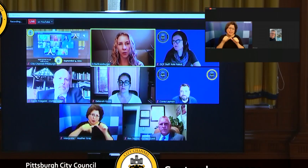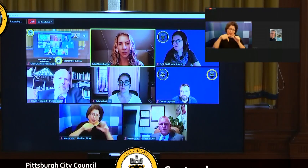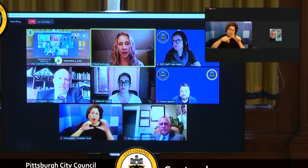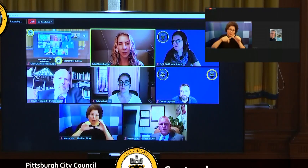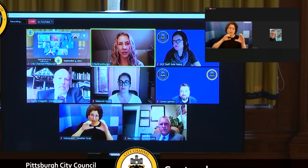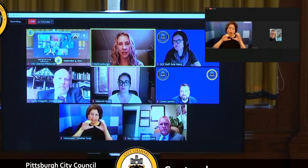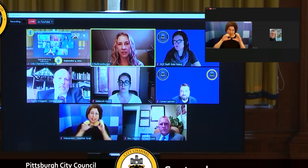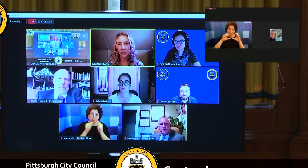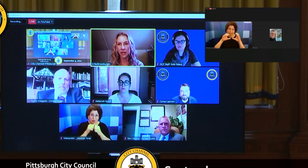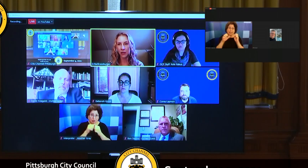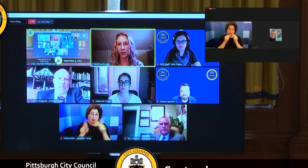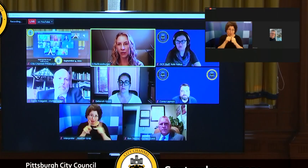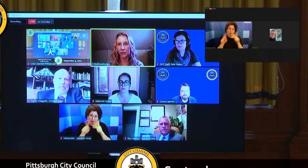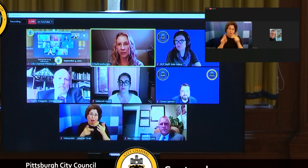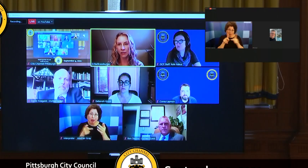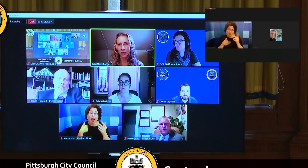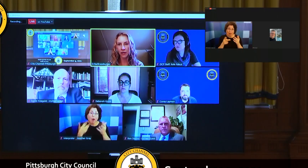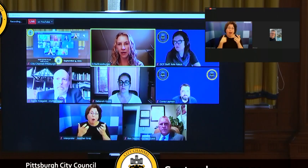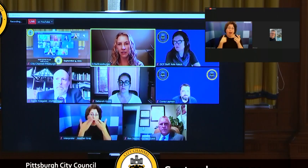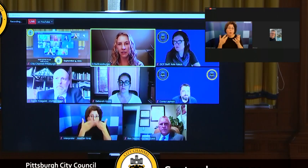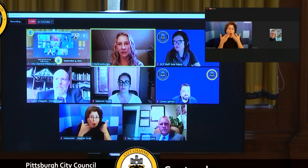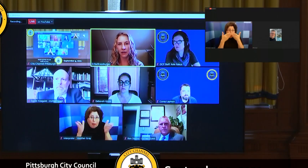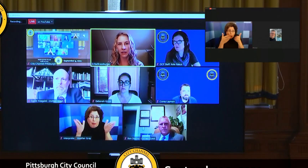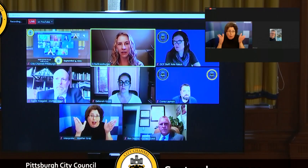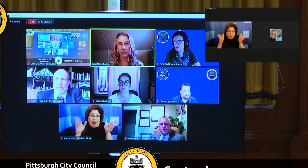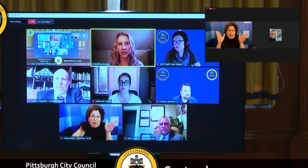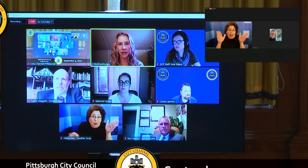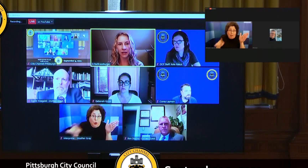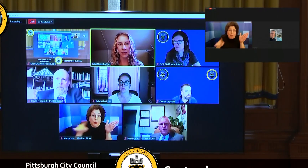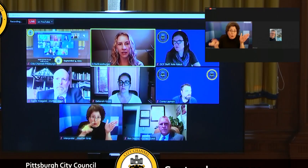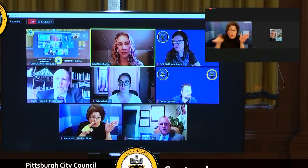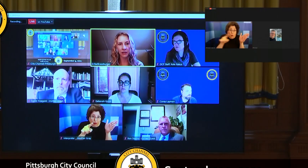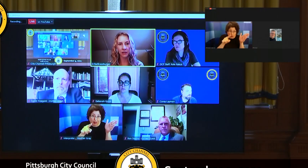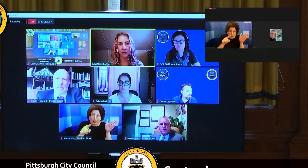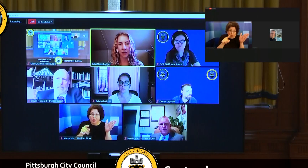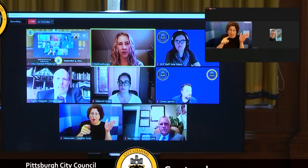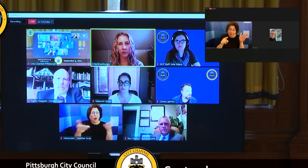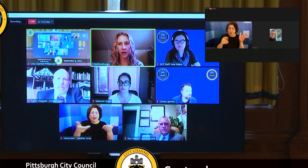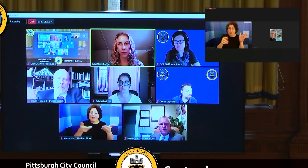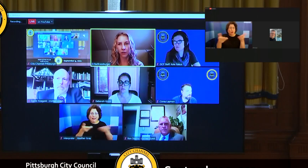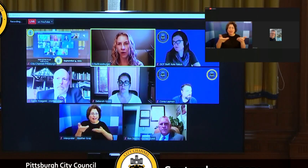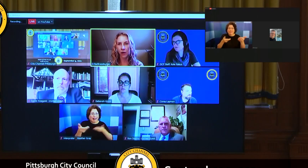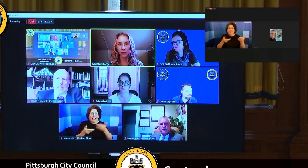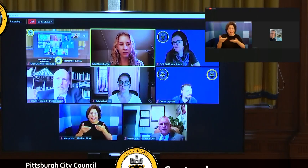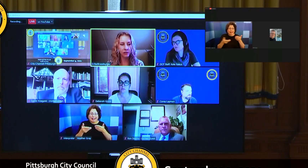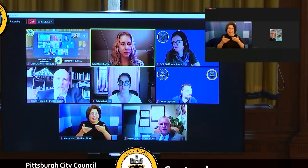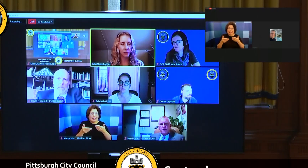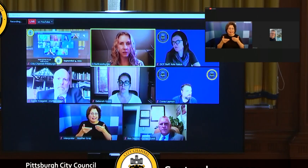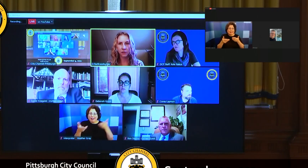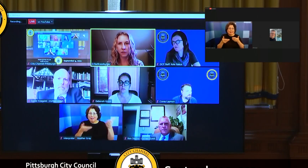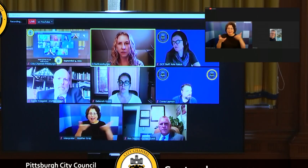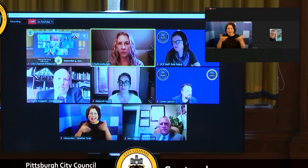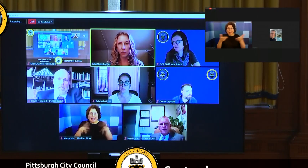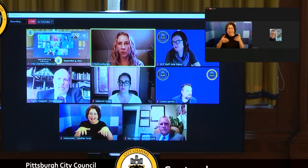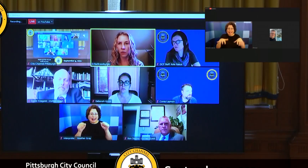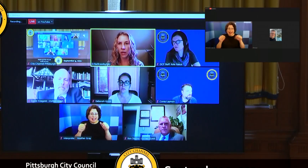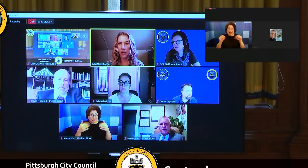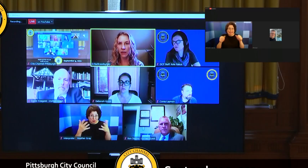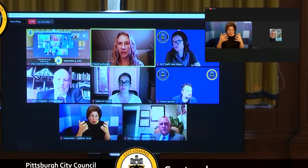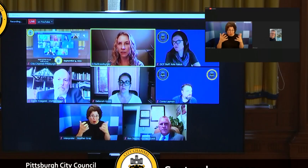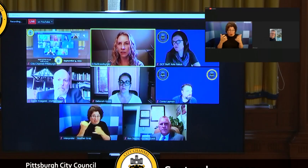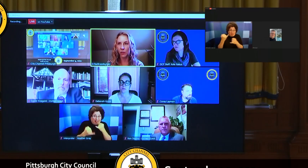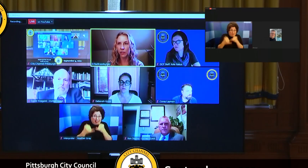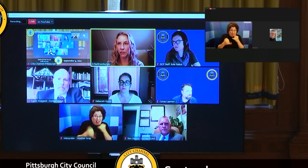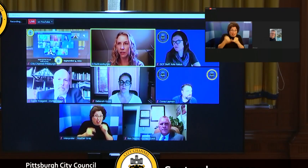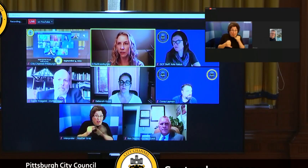open it up in case anyone else as an invited guest had any other final remarks. Anything else